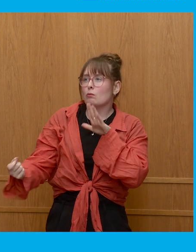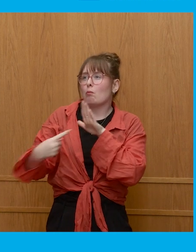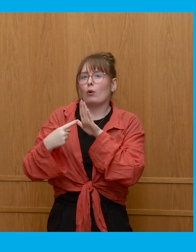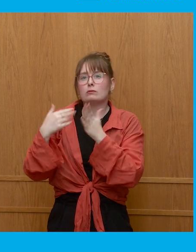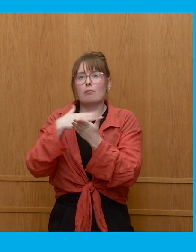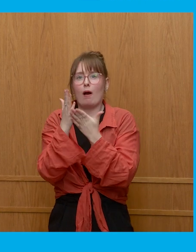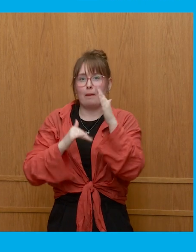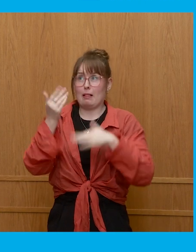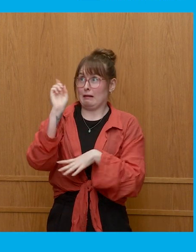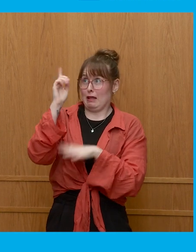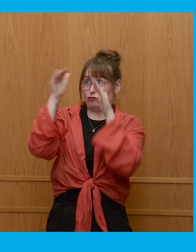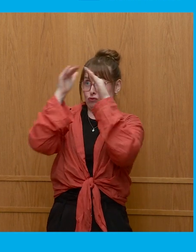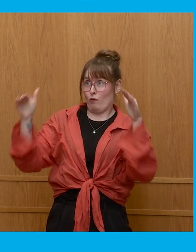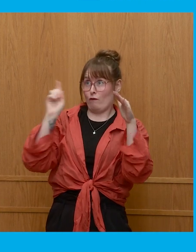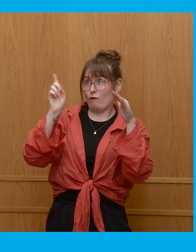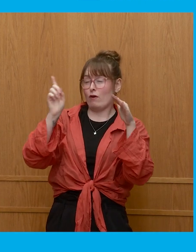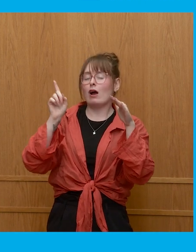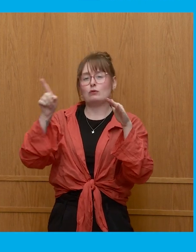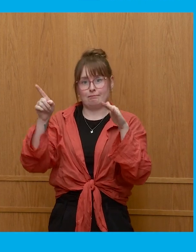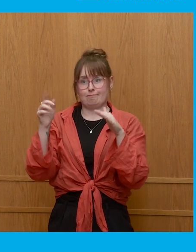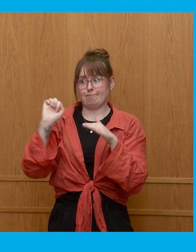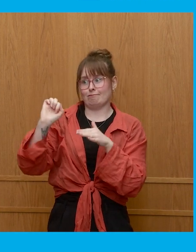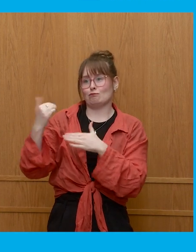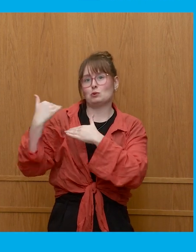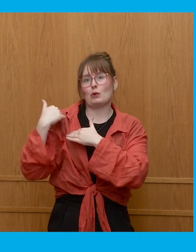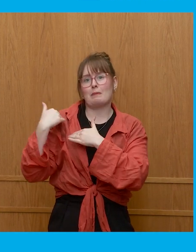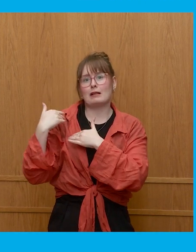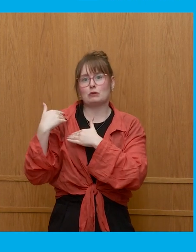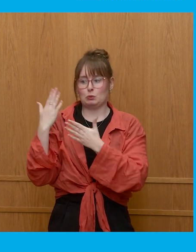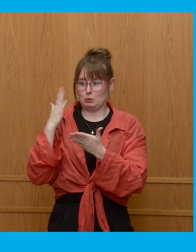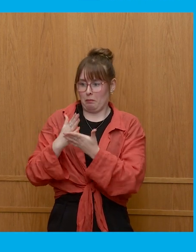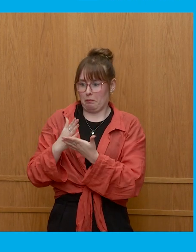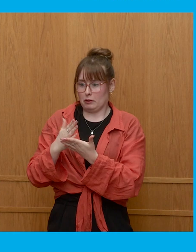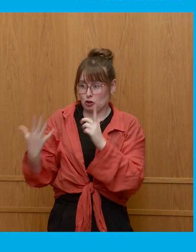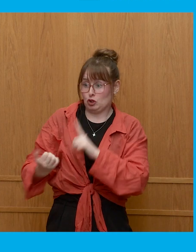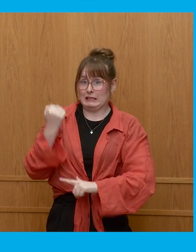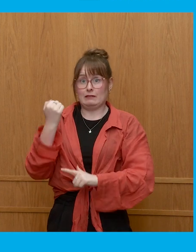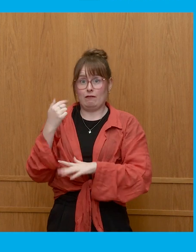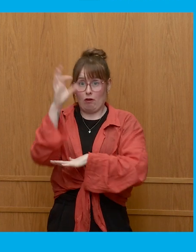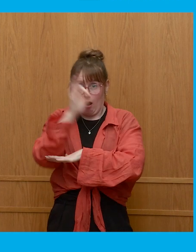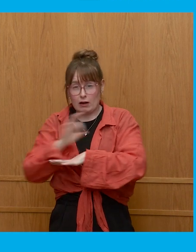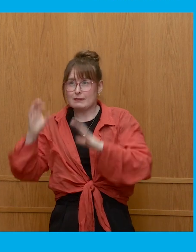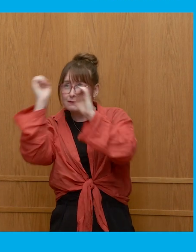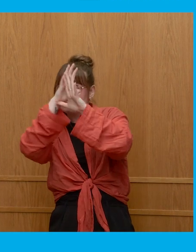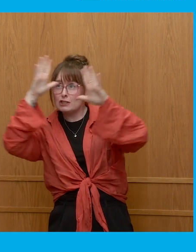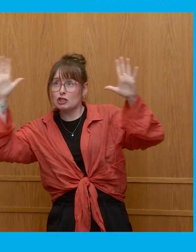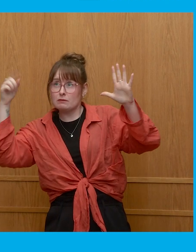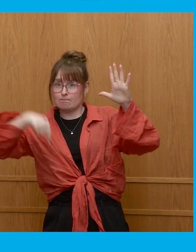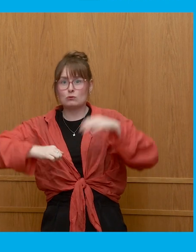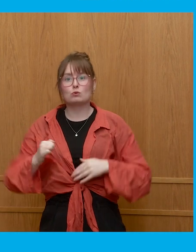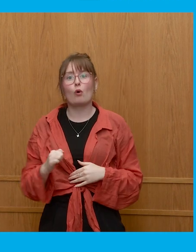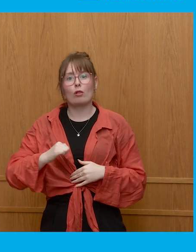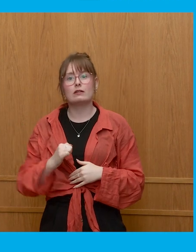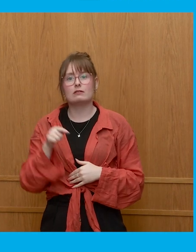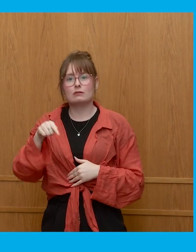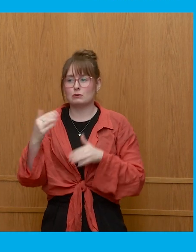building. And you were charged with being the deliverer of the architectural vision in Scotland,